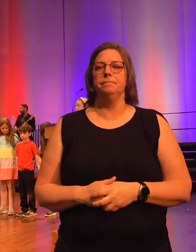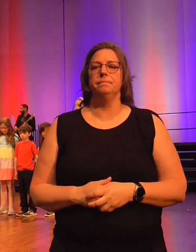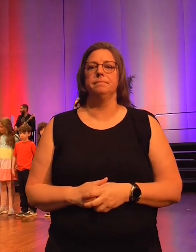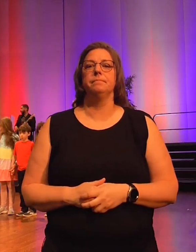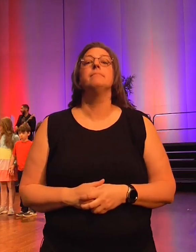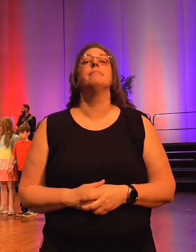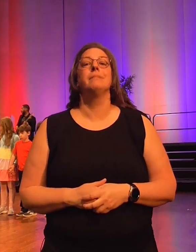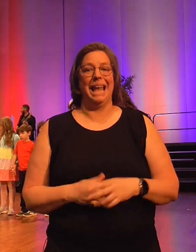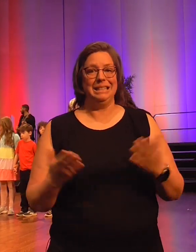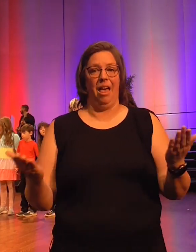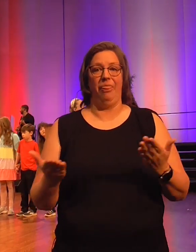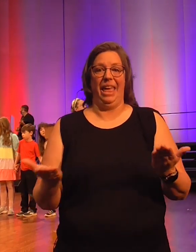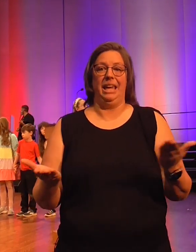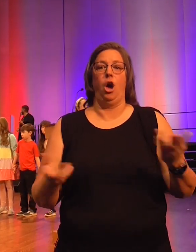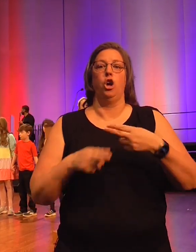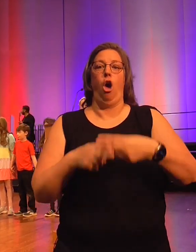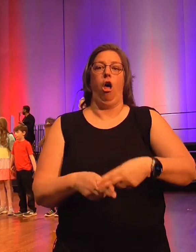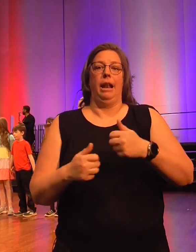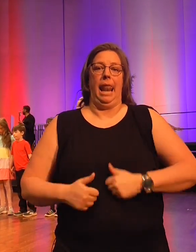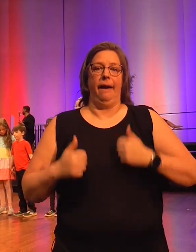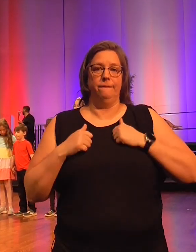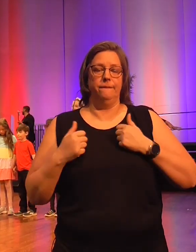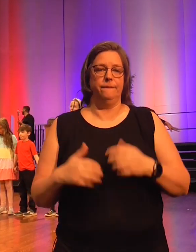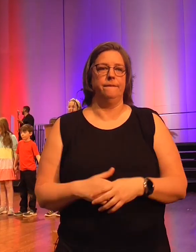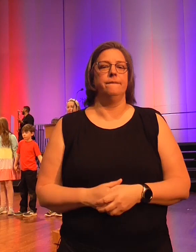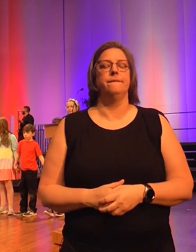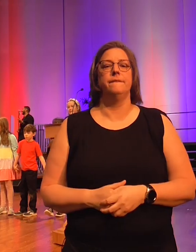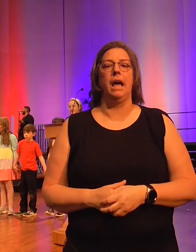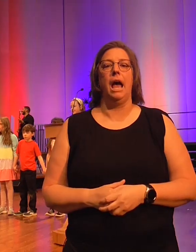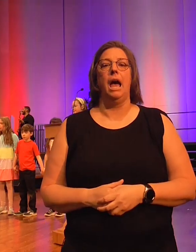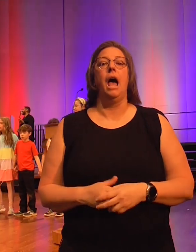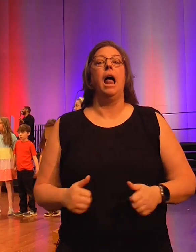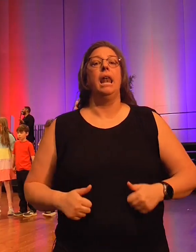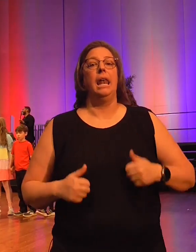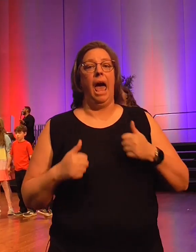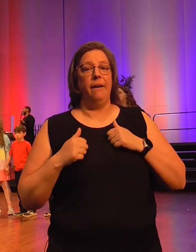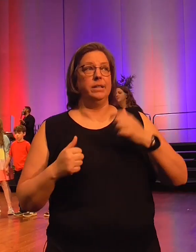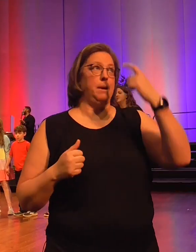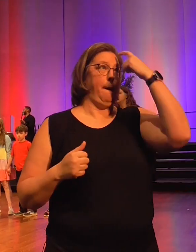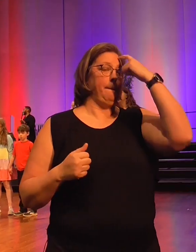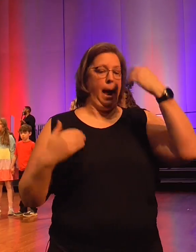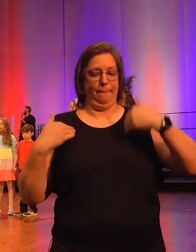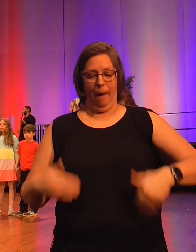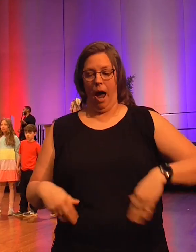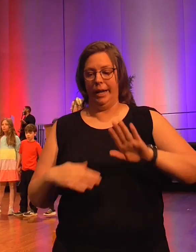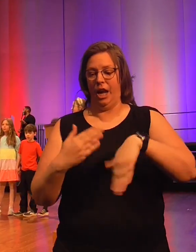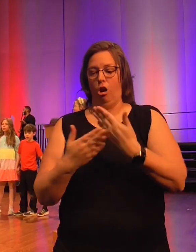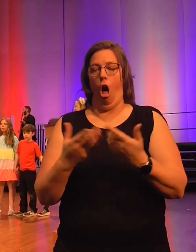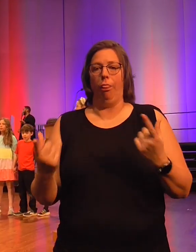It is this thing called life. Life is in my mind, body, and all that I do.